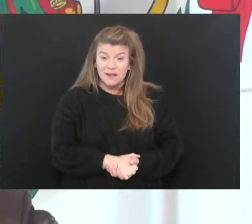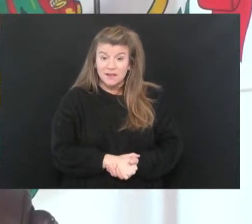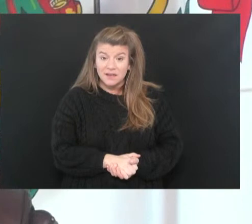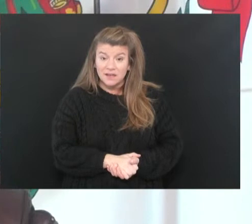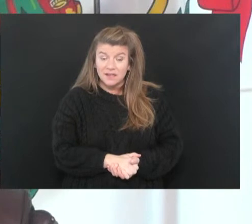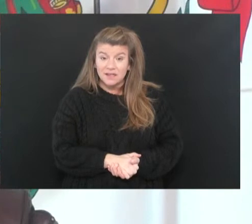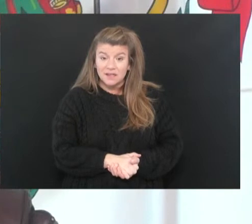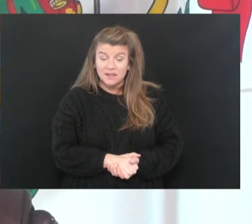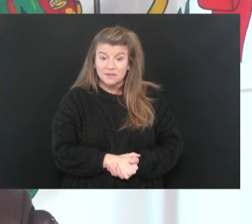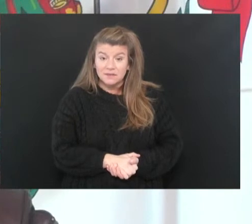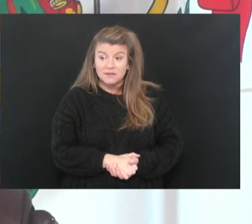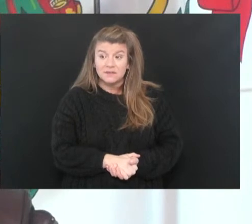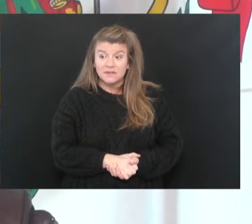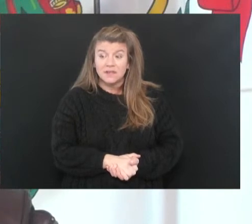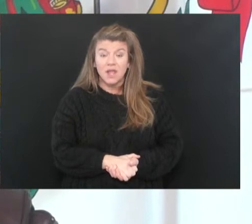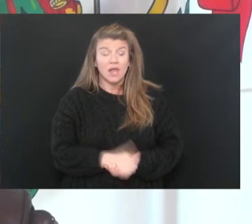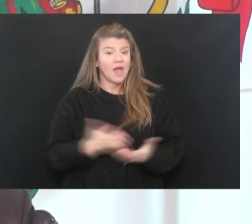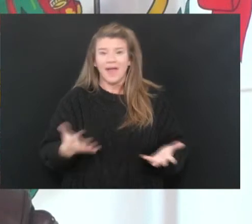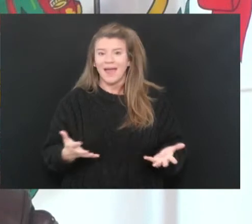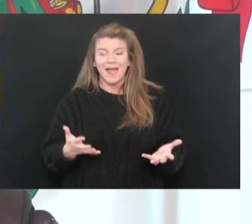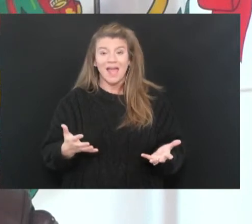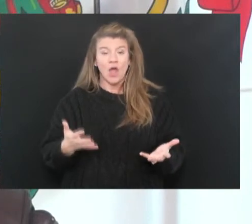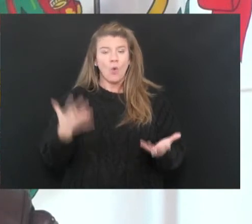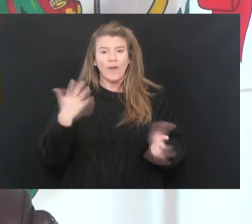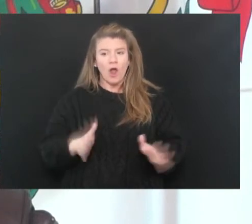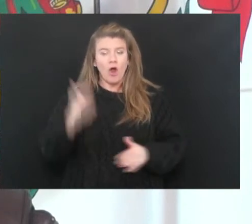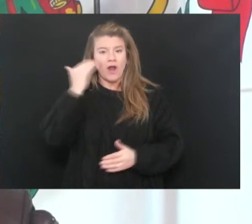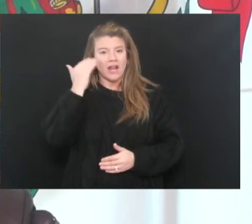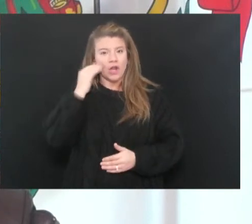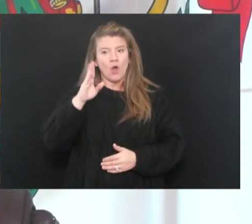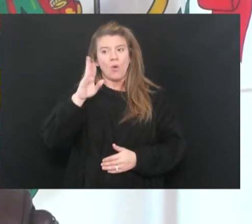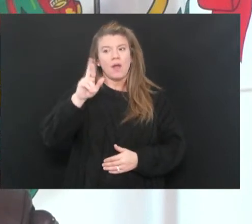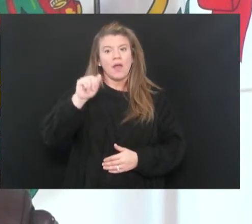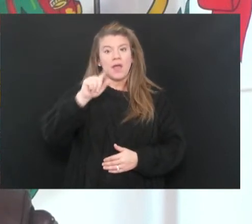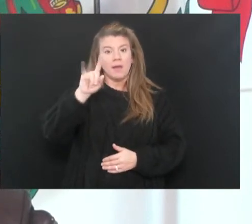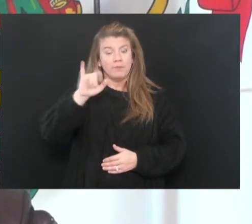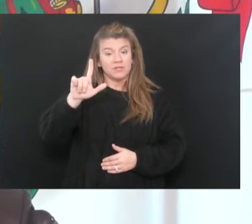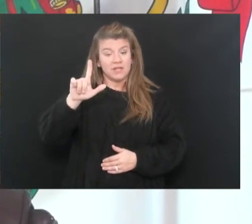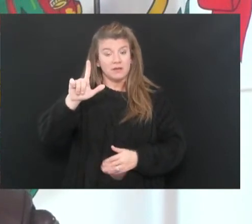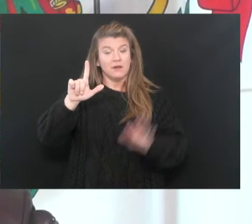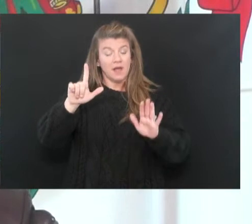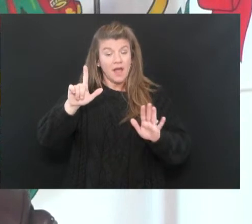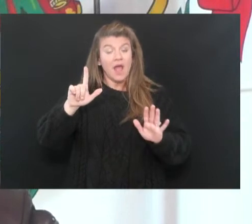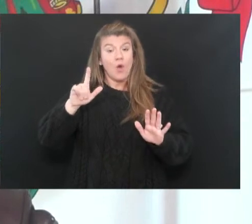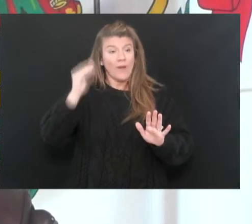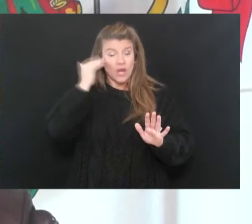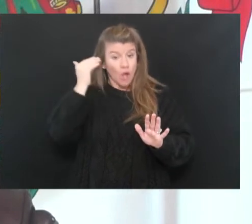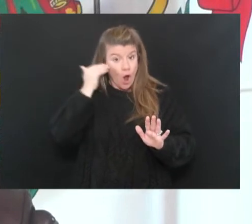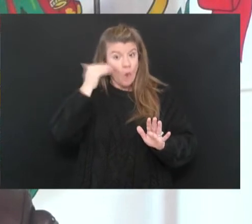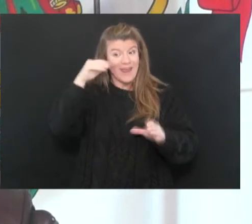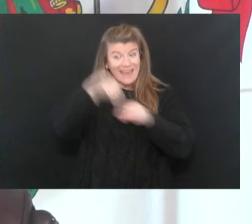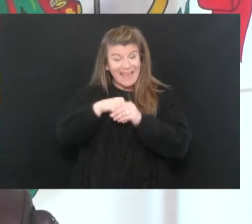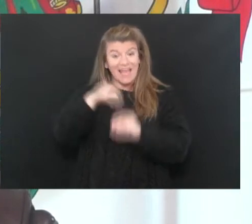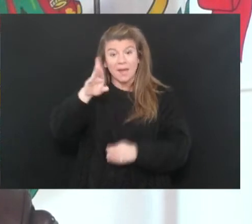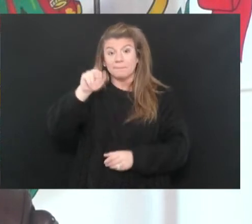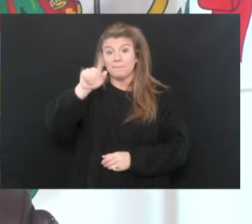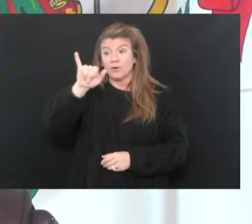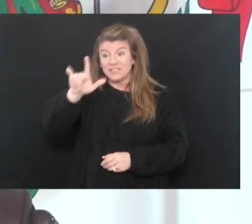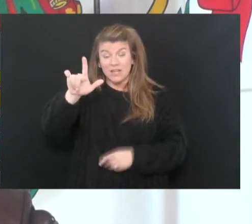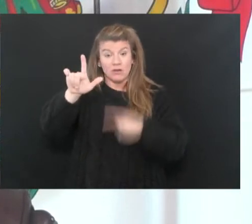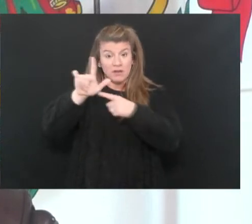know, we know that in Brazil, by Dr. Marsh, our coronavirus czar, that